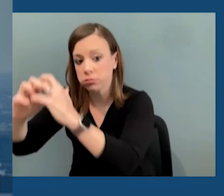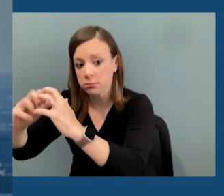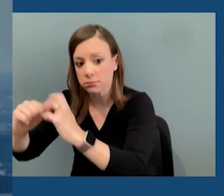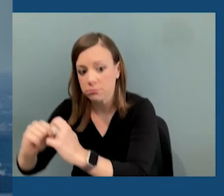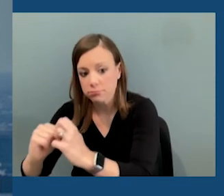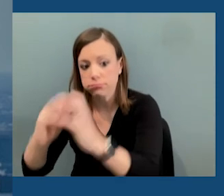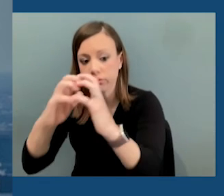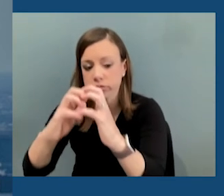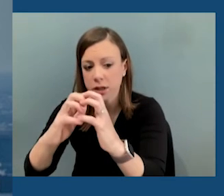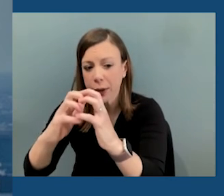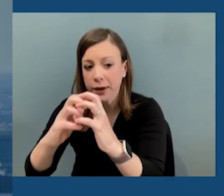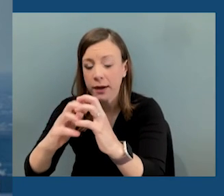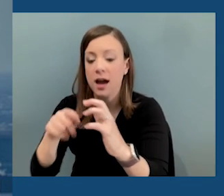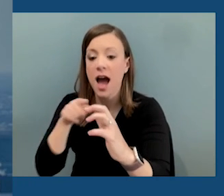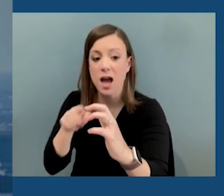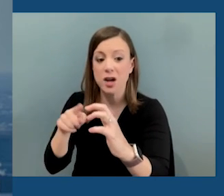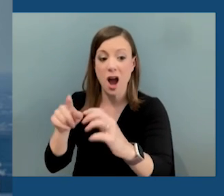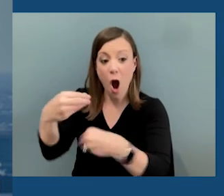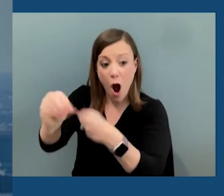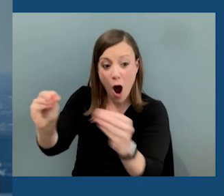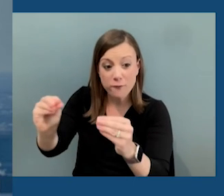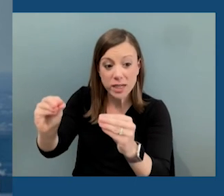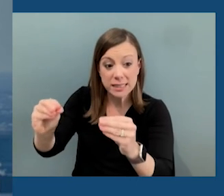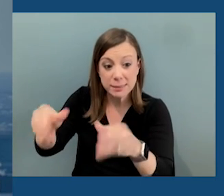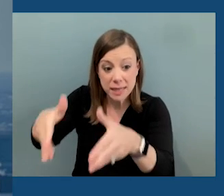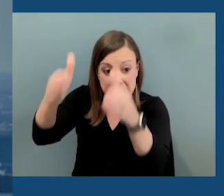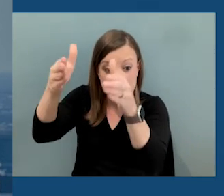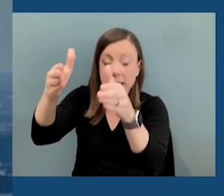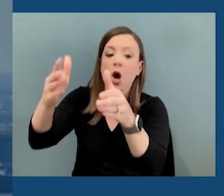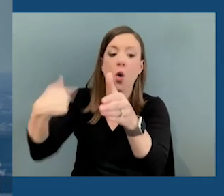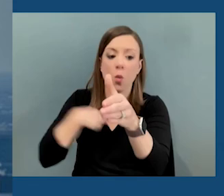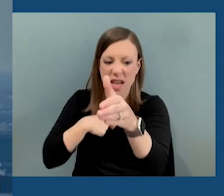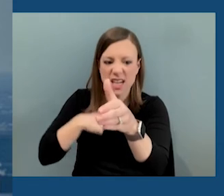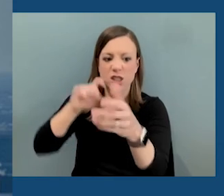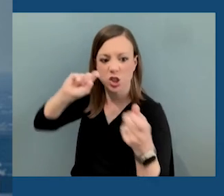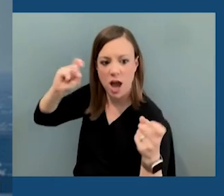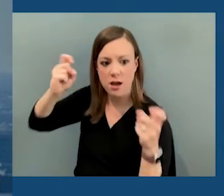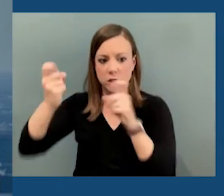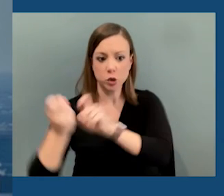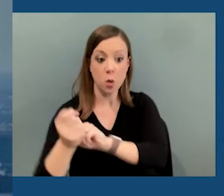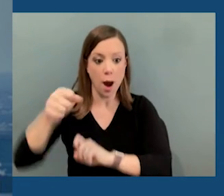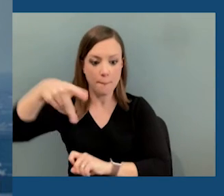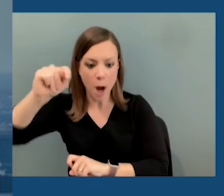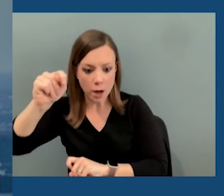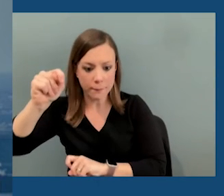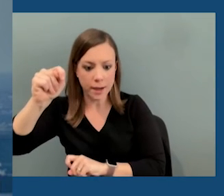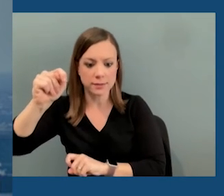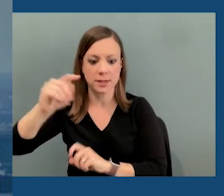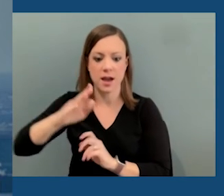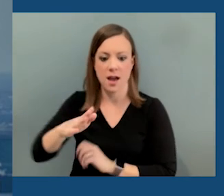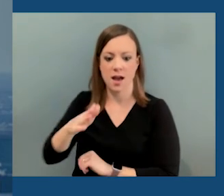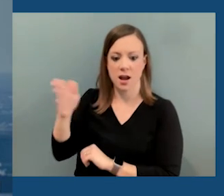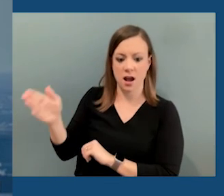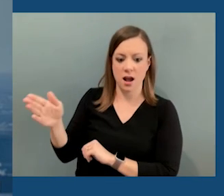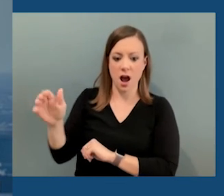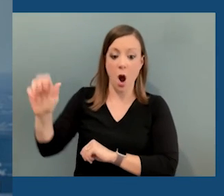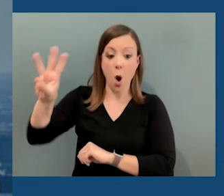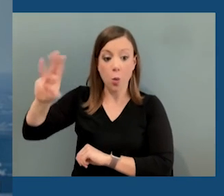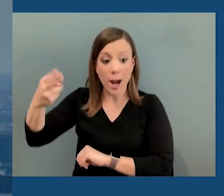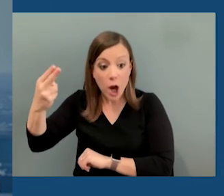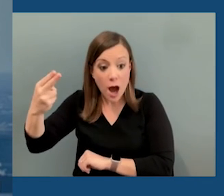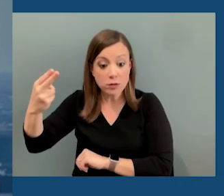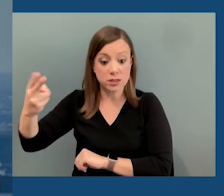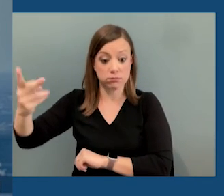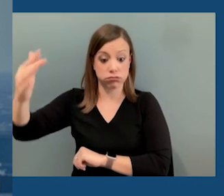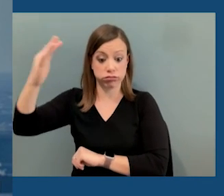eliminating outdated rules, getting vacant apartments that have been warehoused since the rules were changed back in 2019 back in the marketplace.